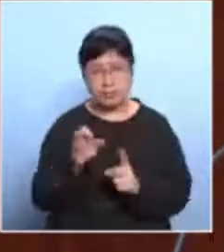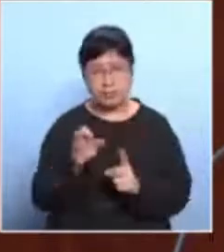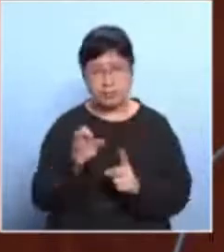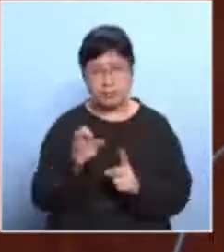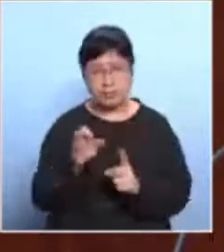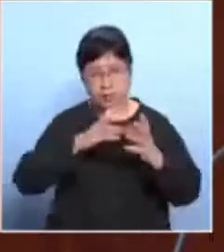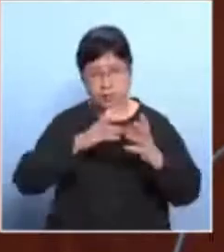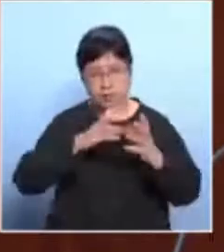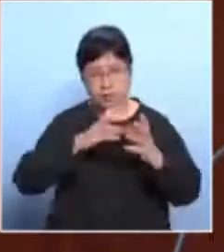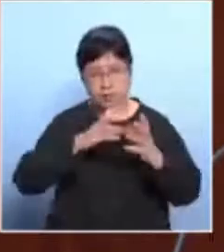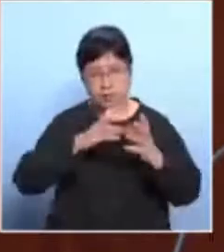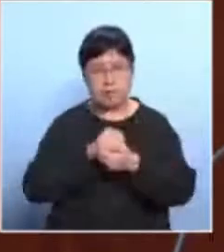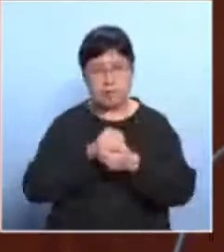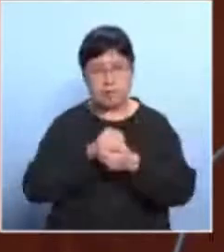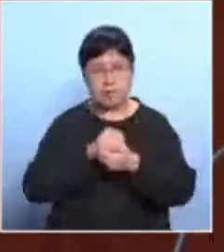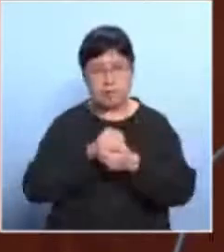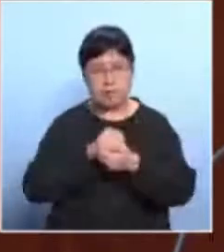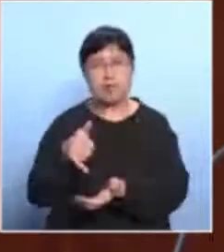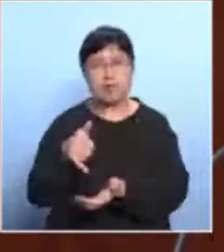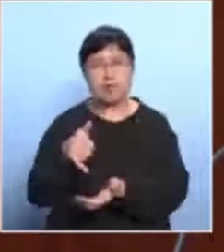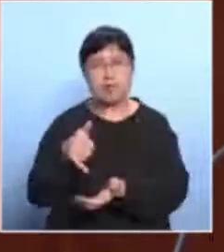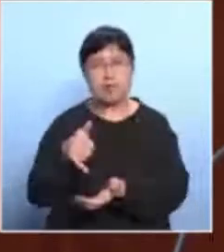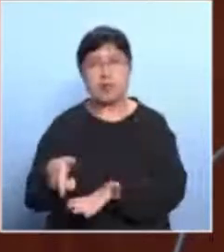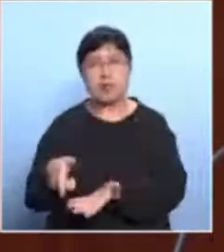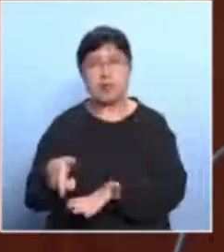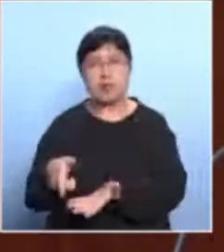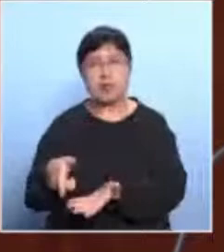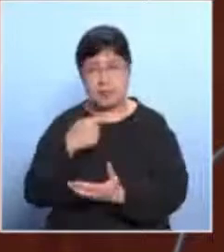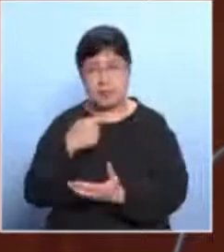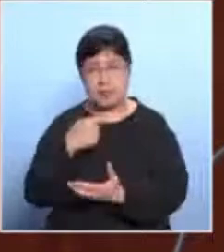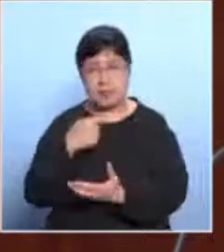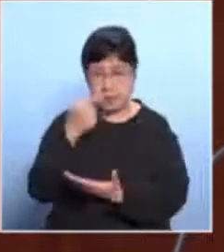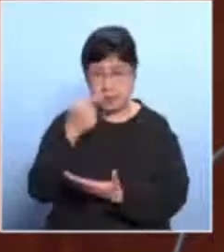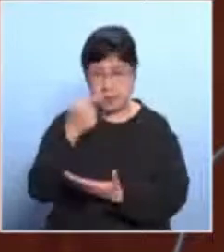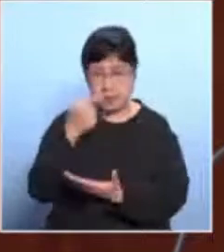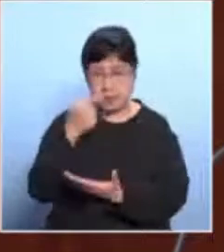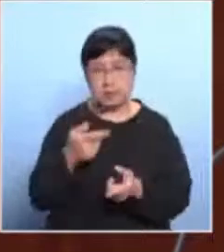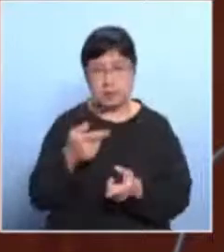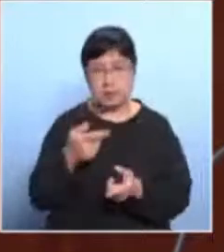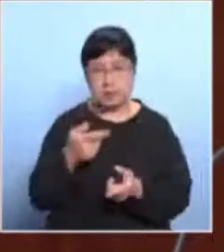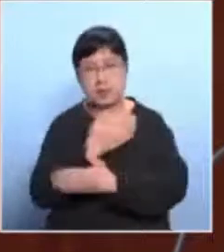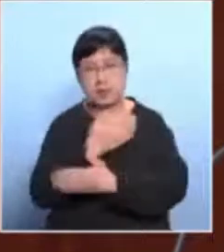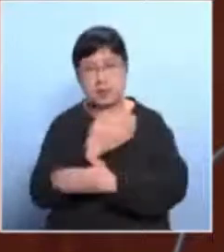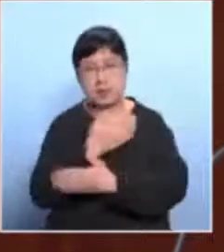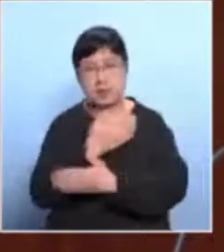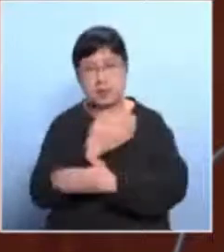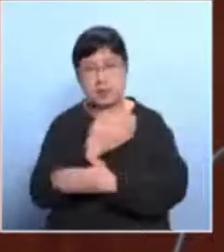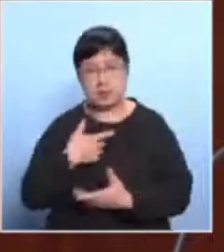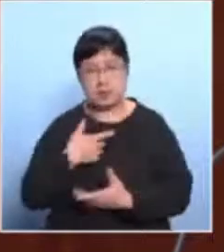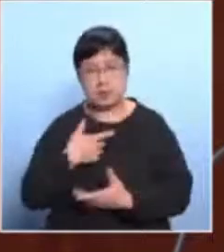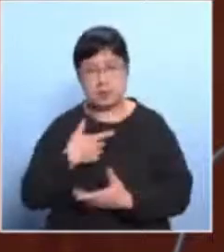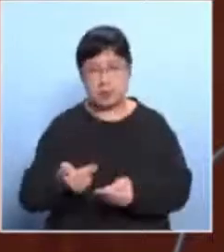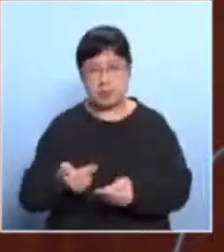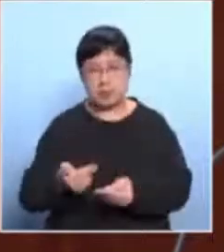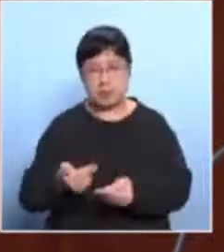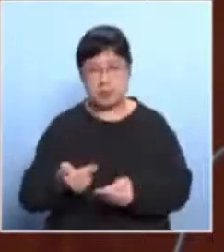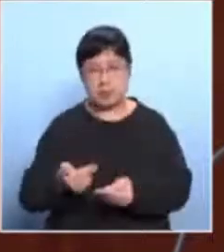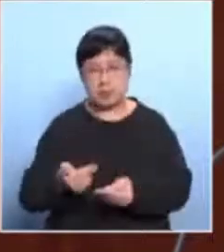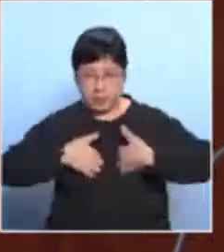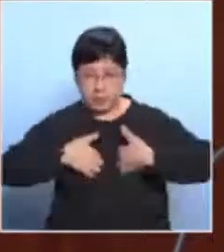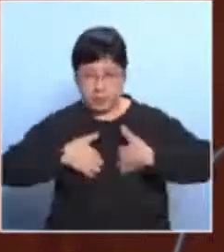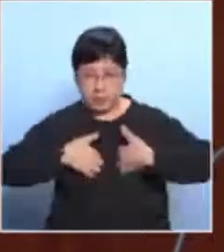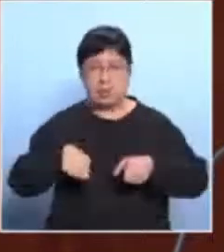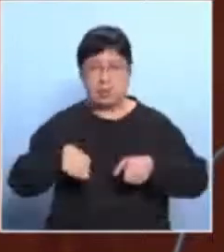underprivileged, vulnerable groups with special needs, and persons with disabilities.